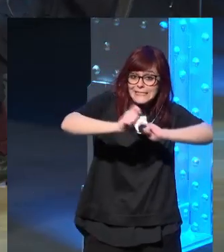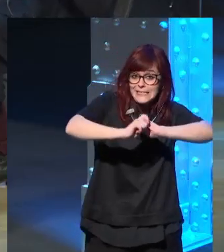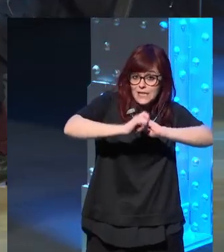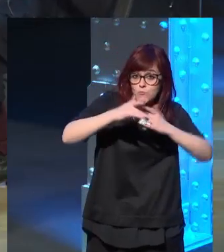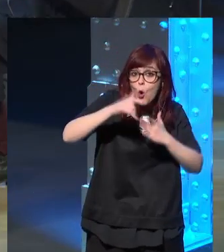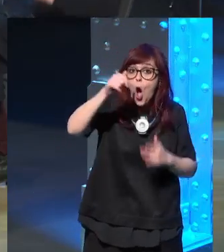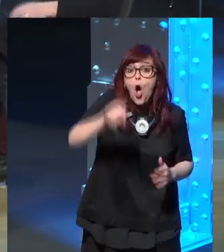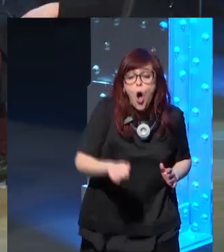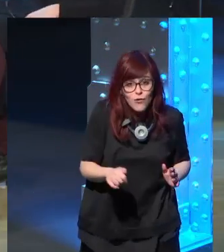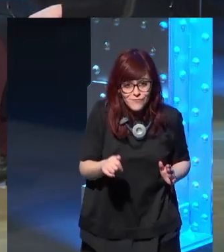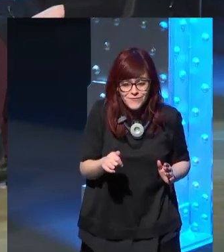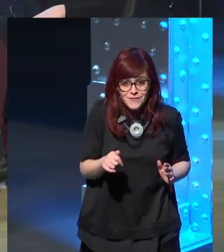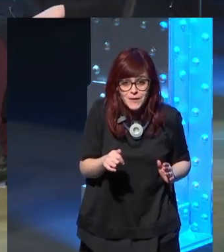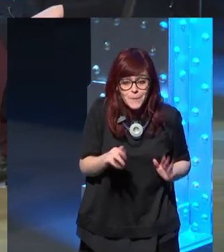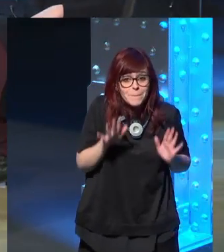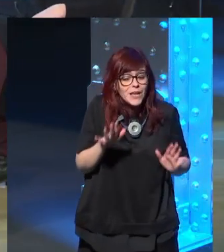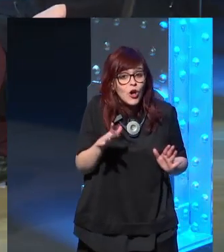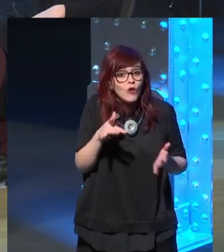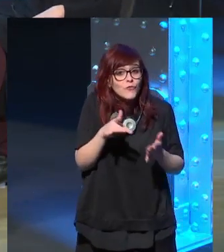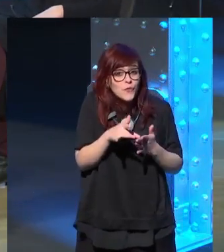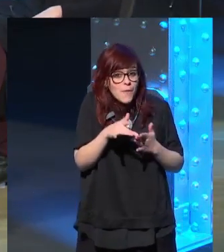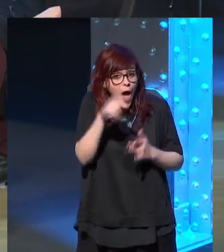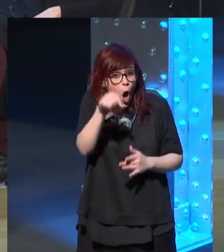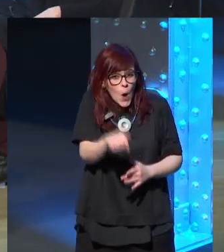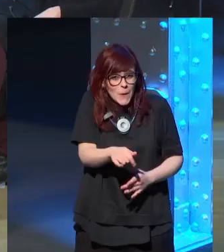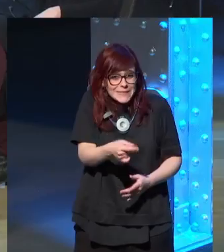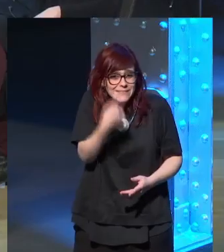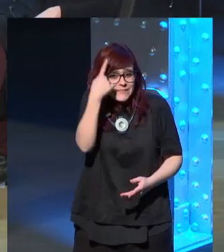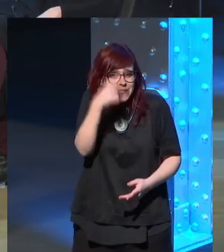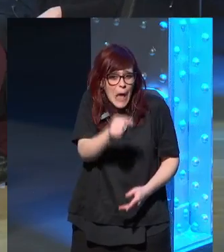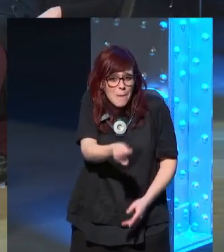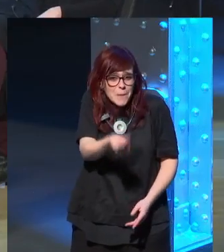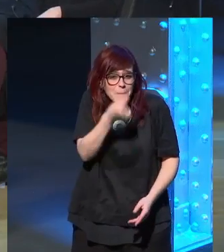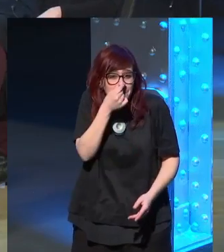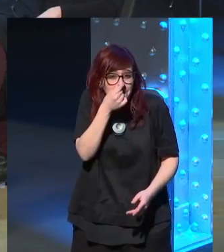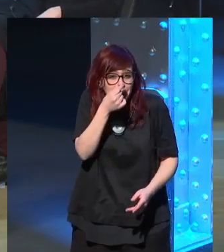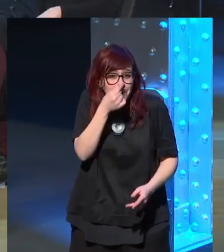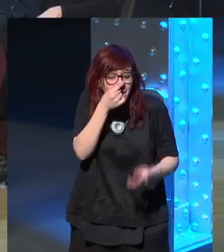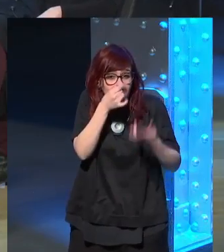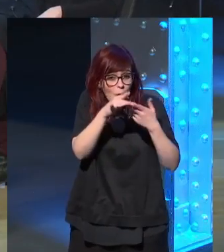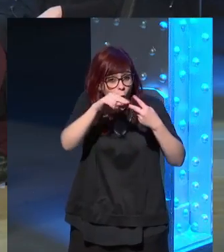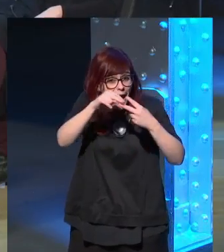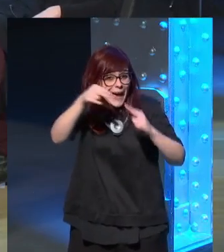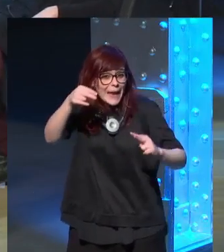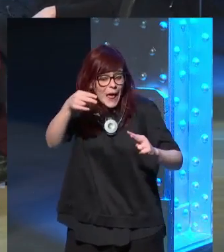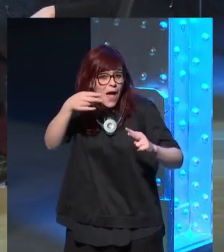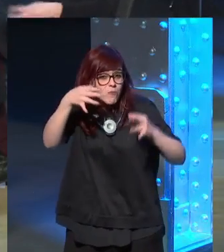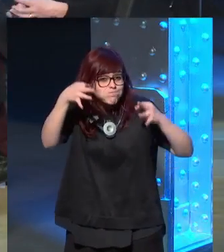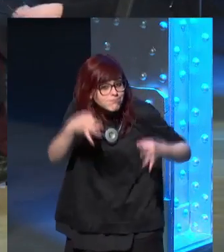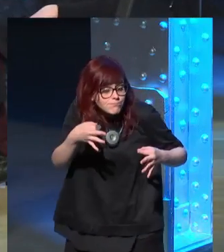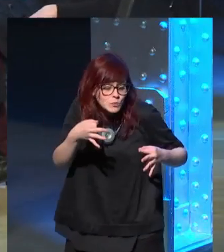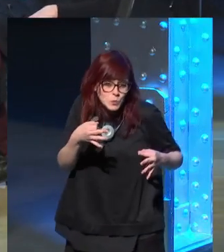infinitesimal. It's just almost nothing about what particular genes, and it's probably so many